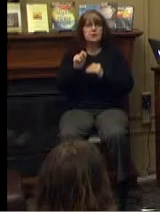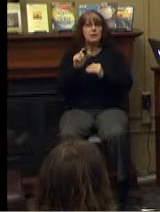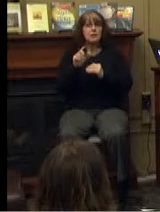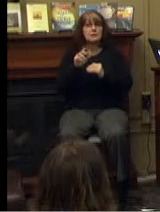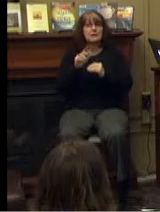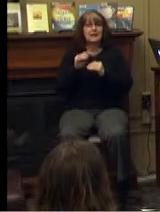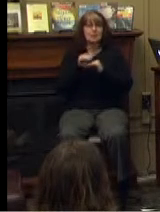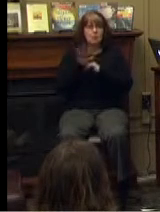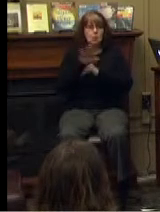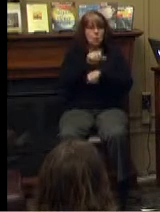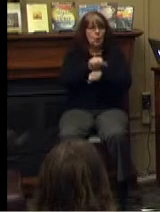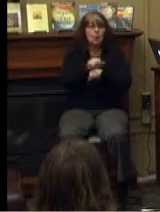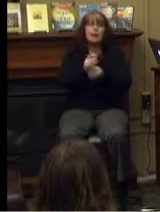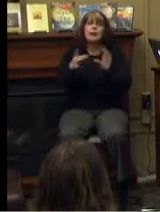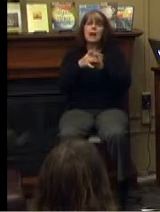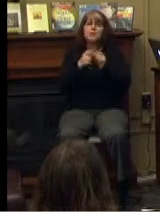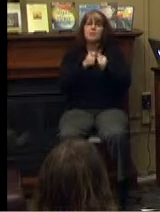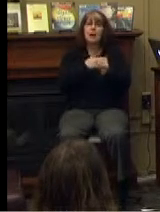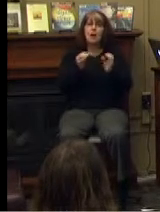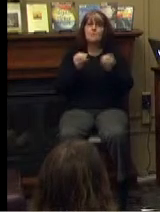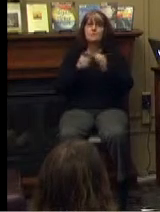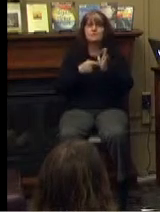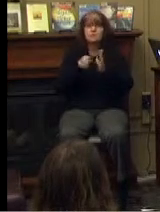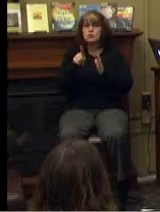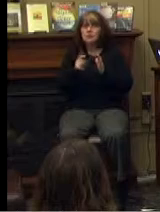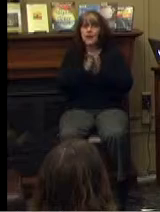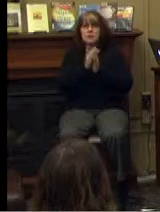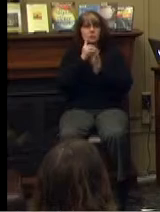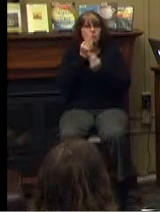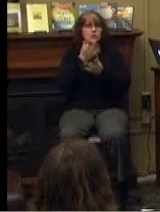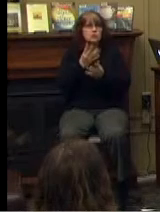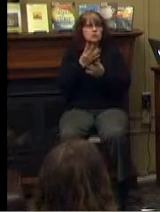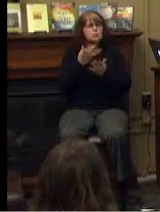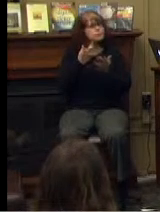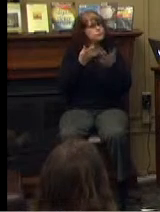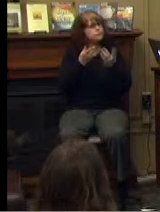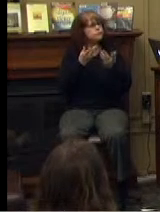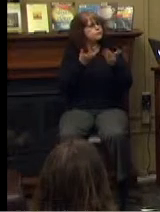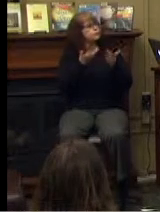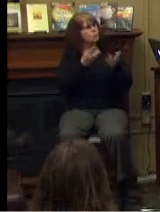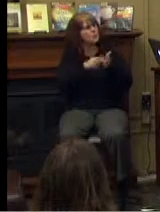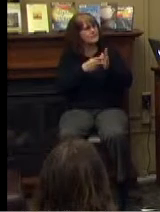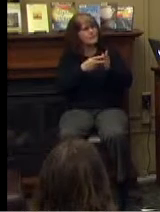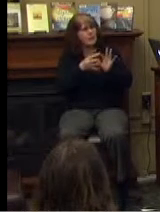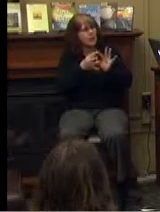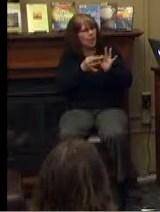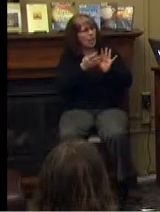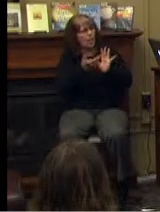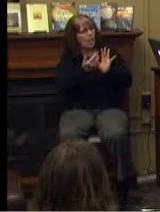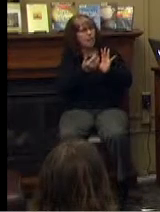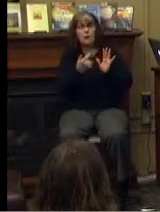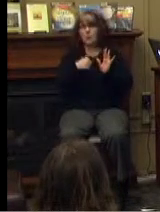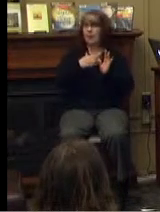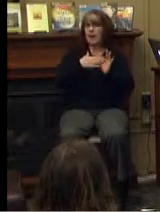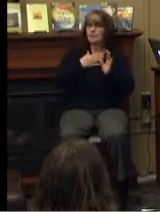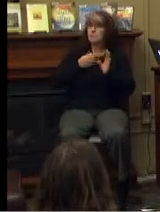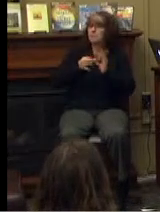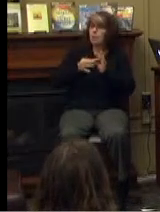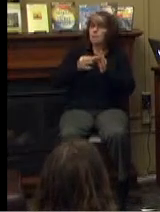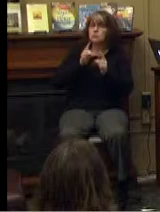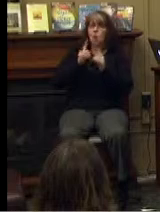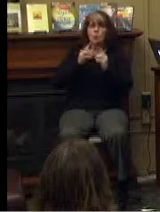with my office. Sometimes it's just asking information. What does this mean? We are very happy to talk to you about some of those things, to